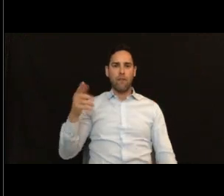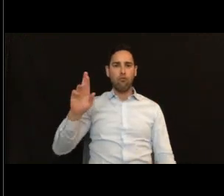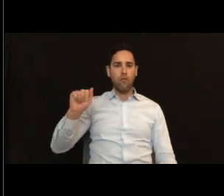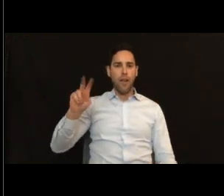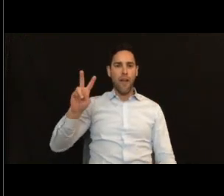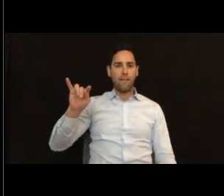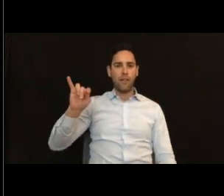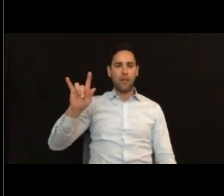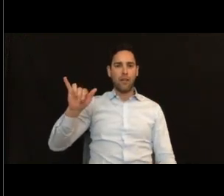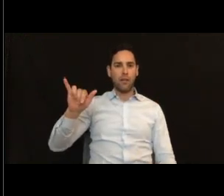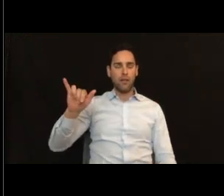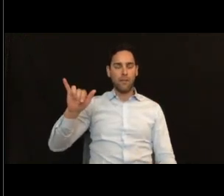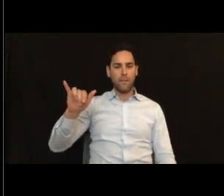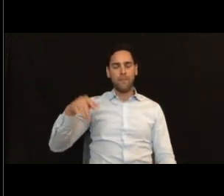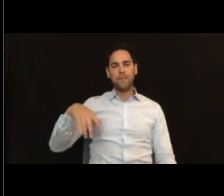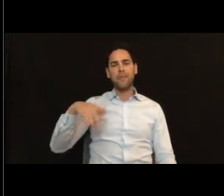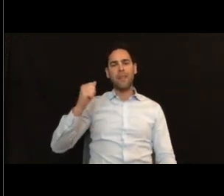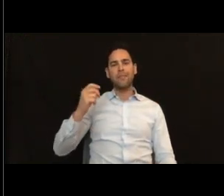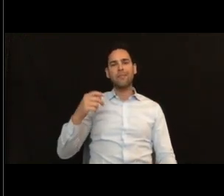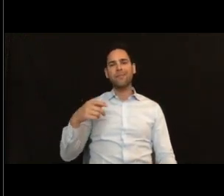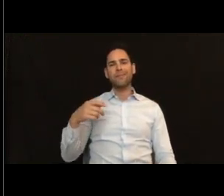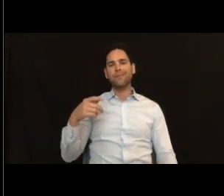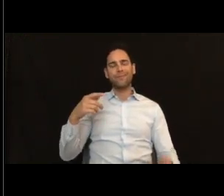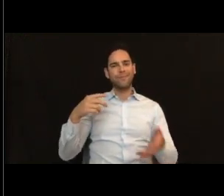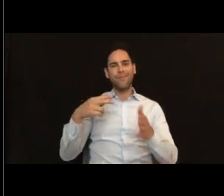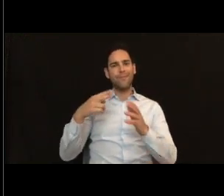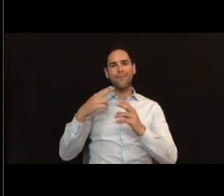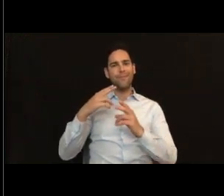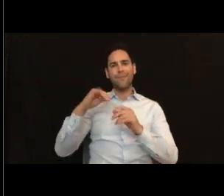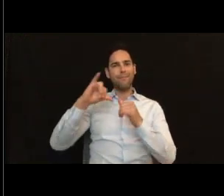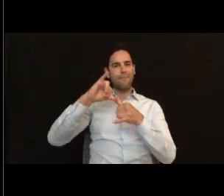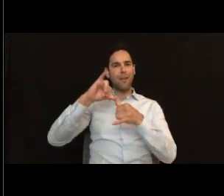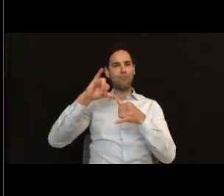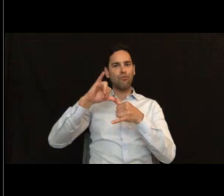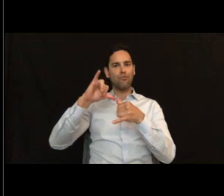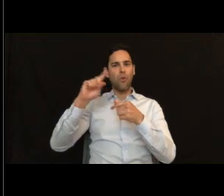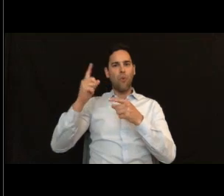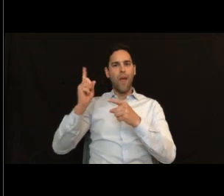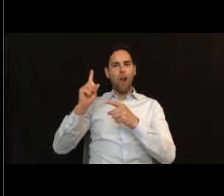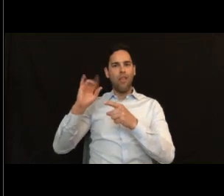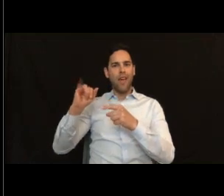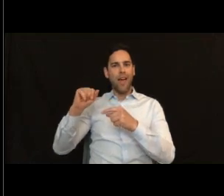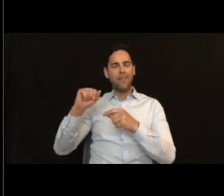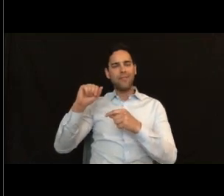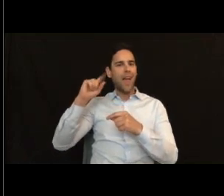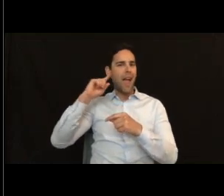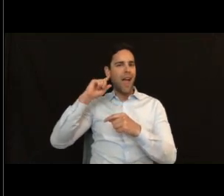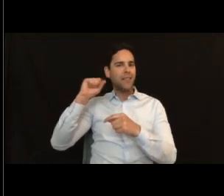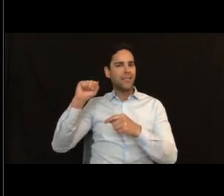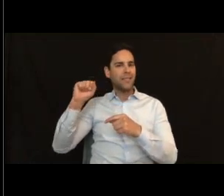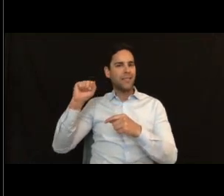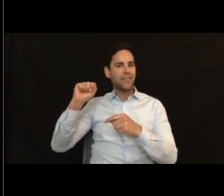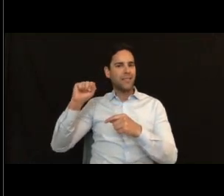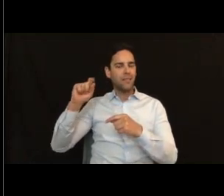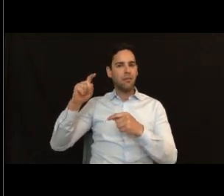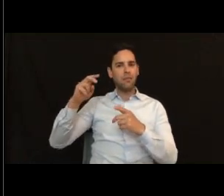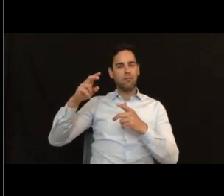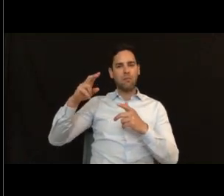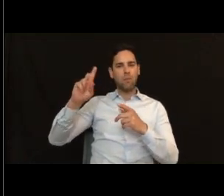high the frequency of the hiss of S is, and the higher the center of gravity is, the higher the frequency of the hiss is, and